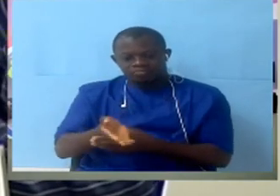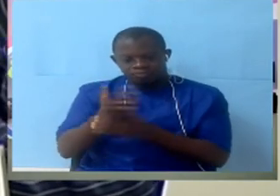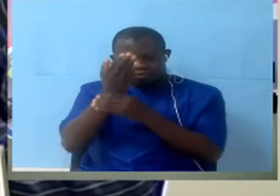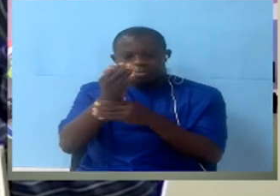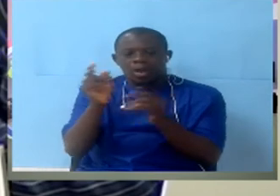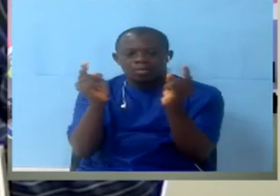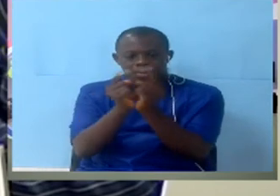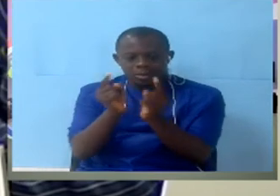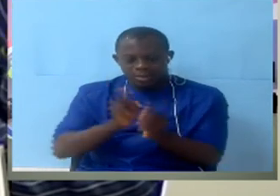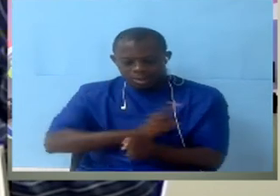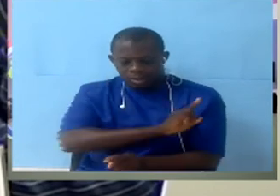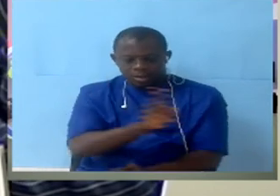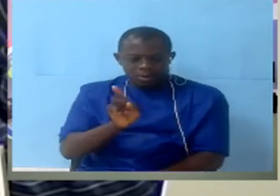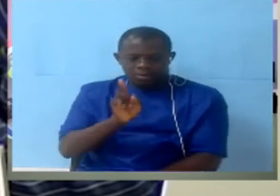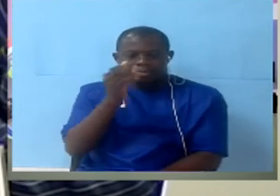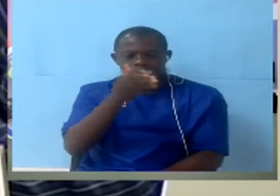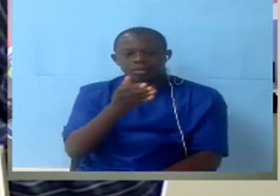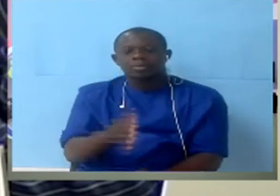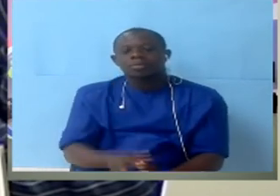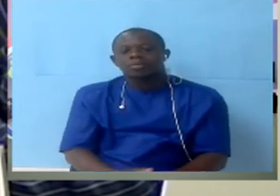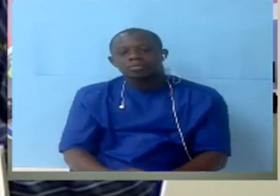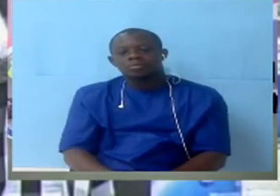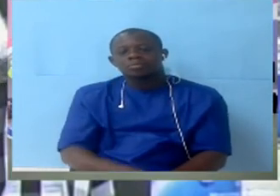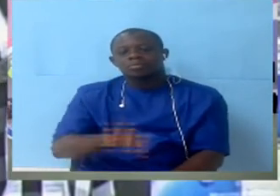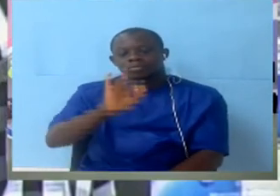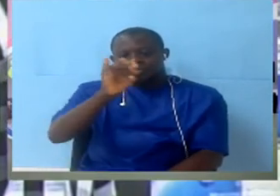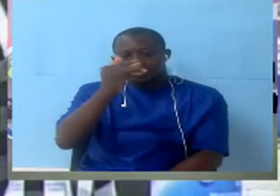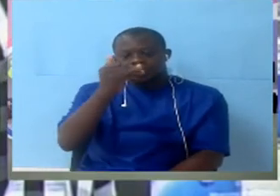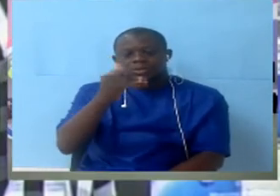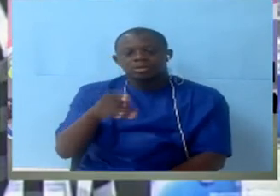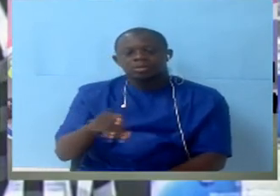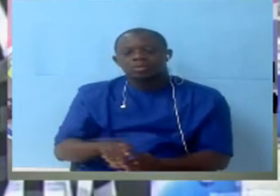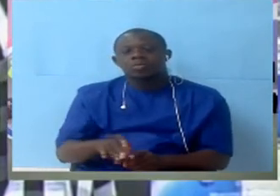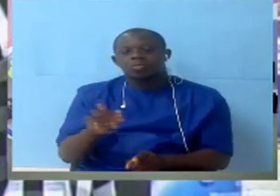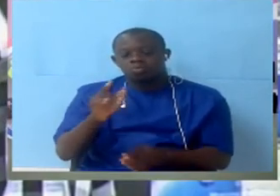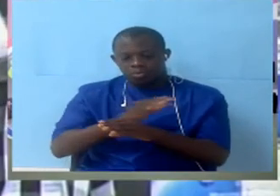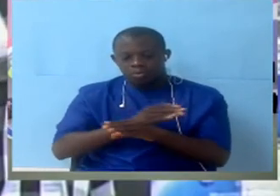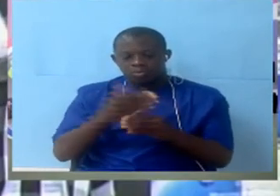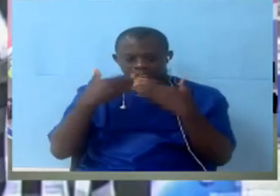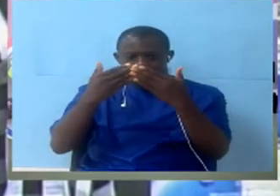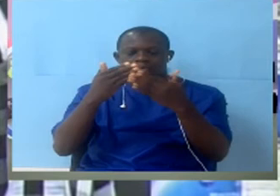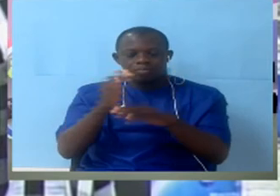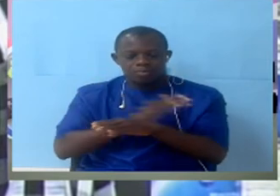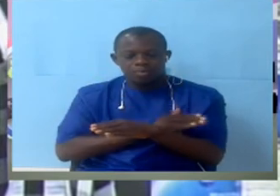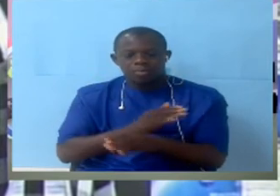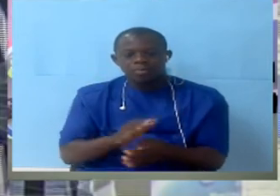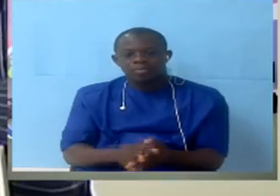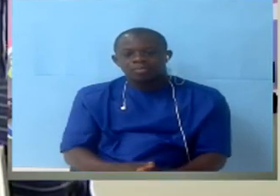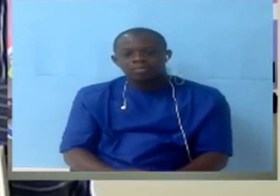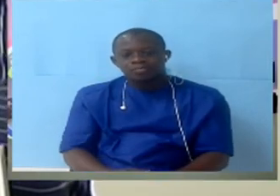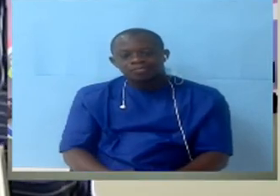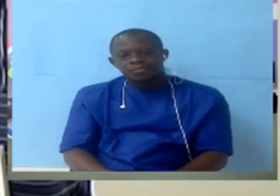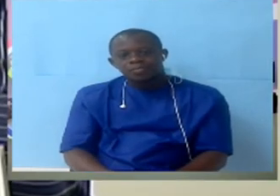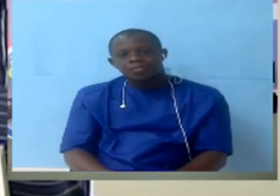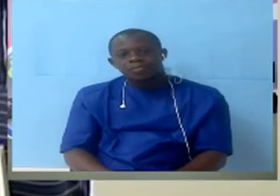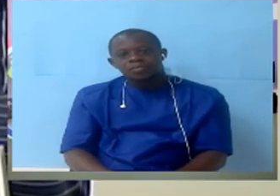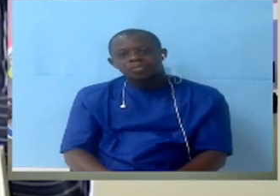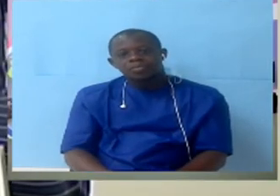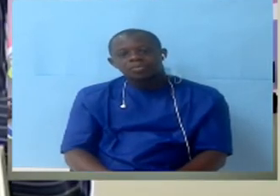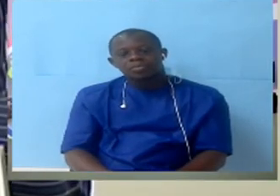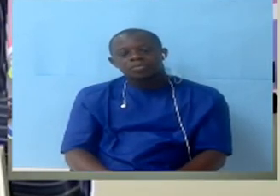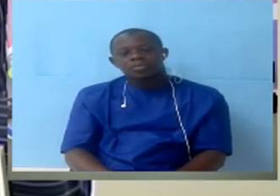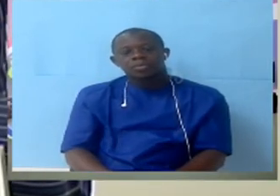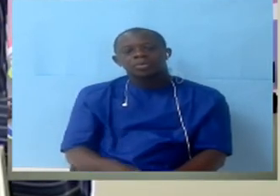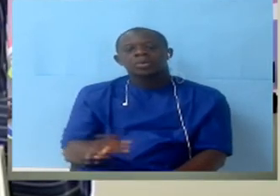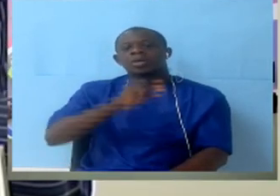fang bole ya. Ha, we are fuñ ñamin ha. Yes, as I was told. And at that point, what